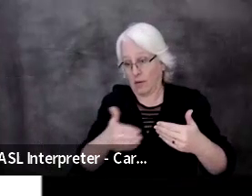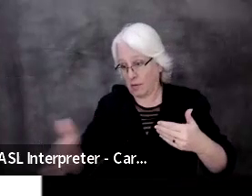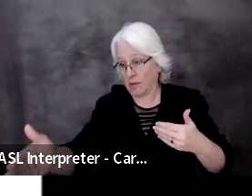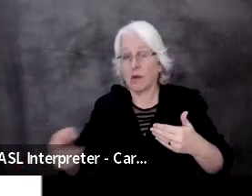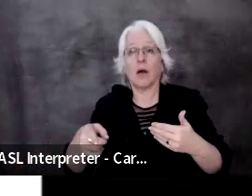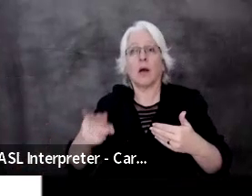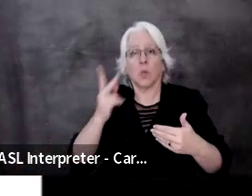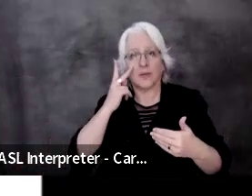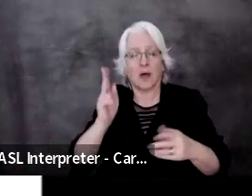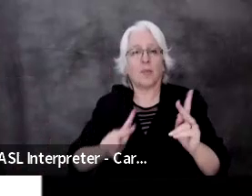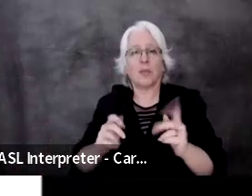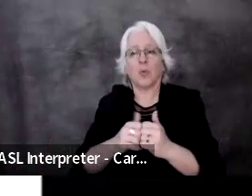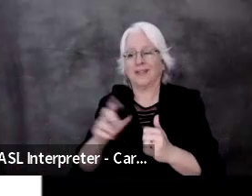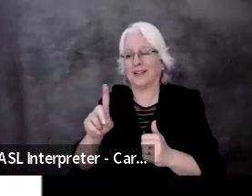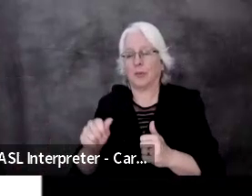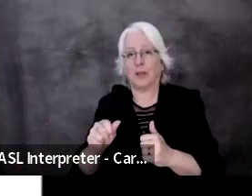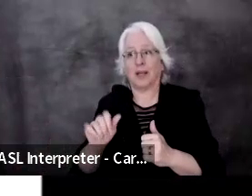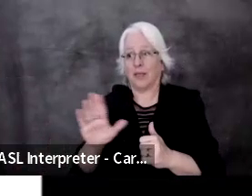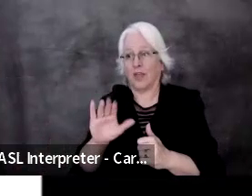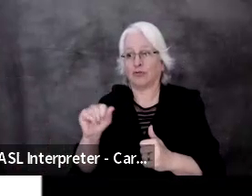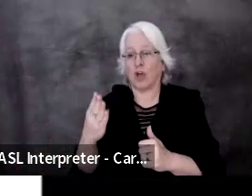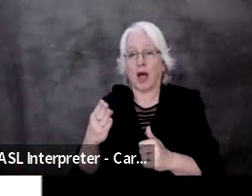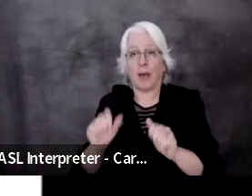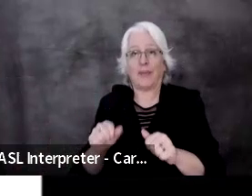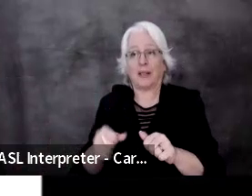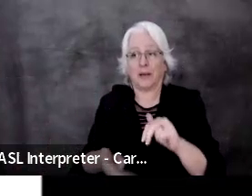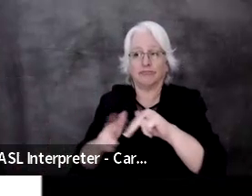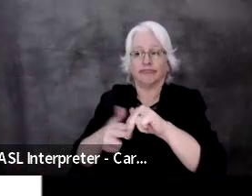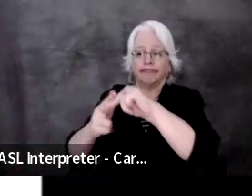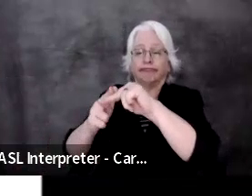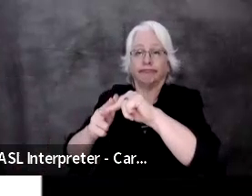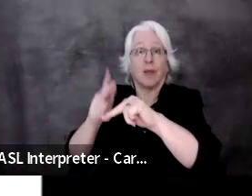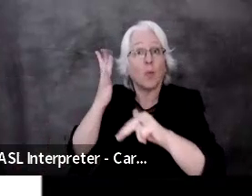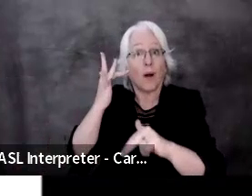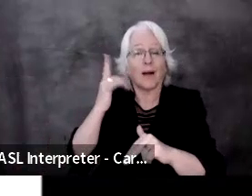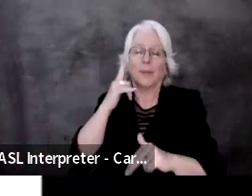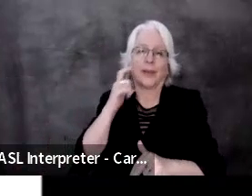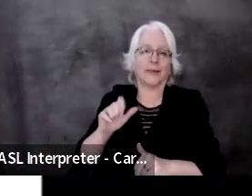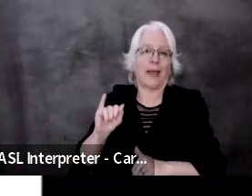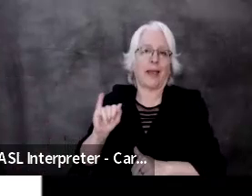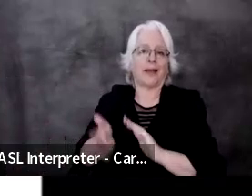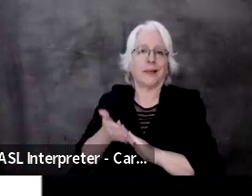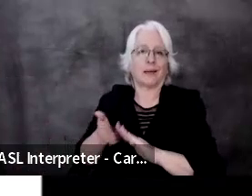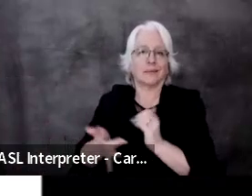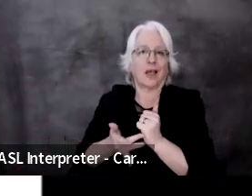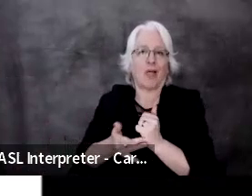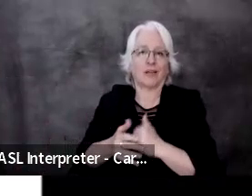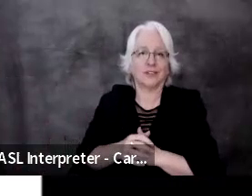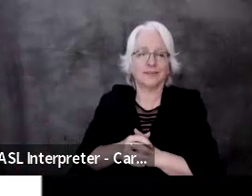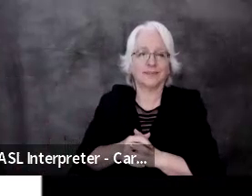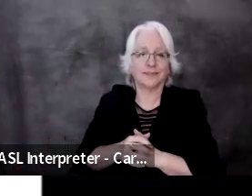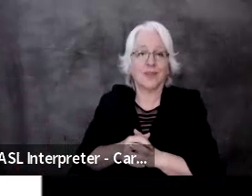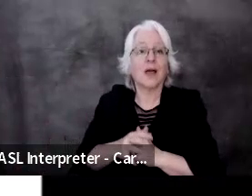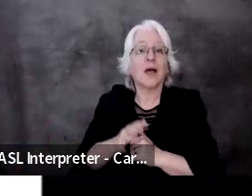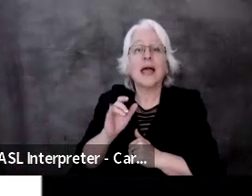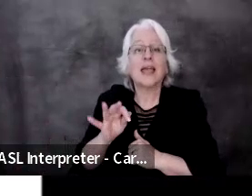disability increased simply because of AI technology. And again, we're talking about Alexa, we're talking